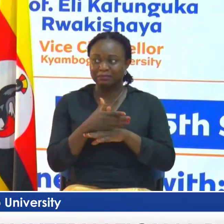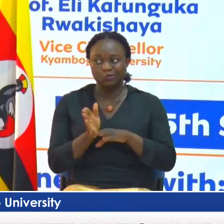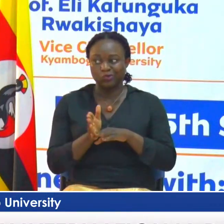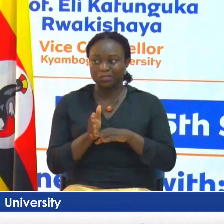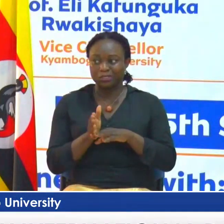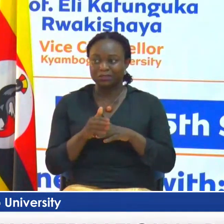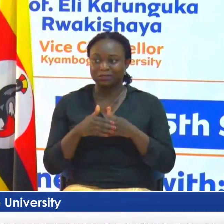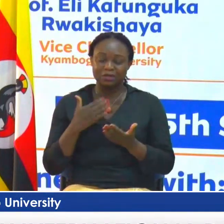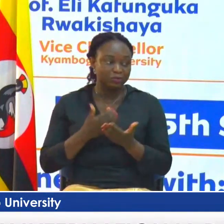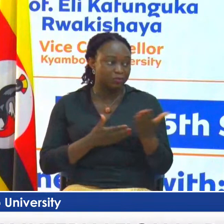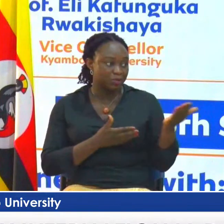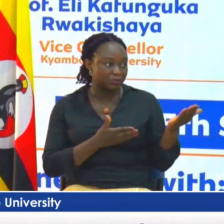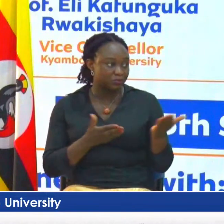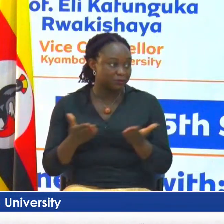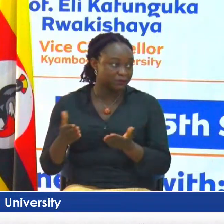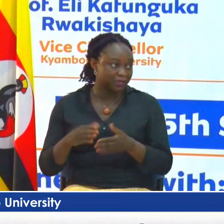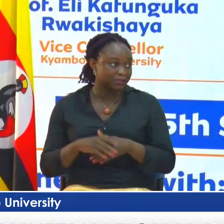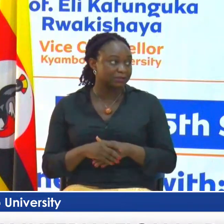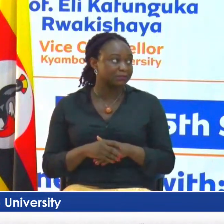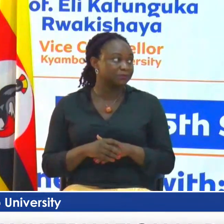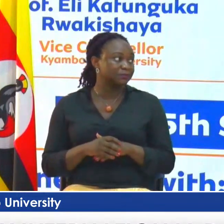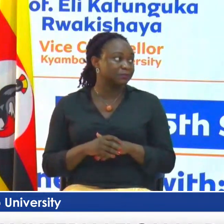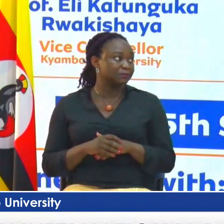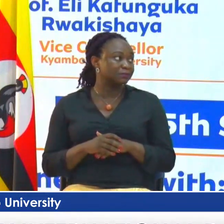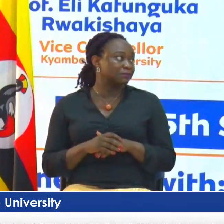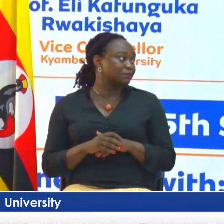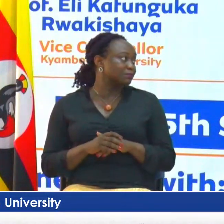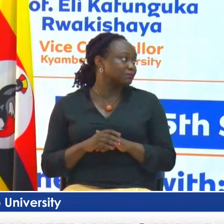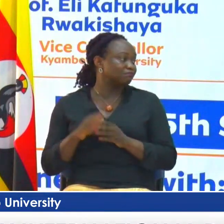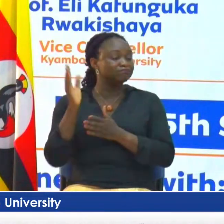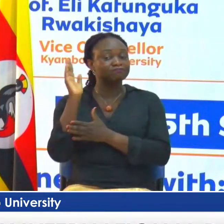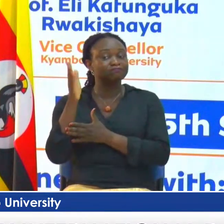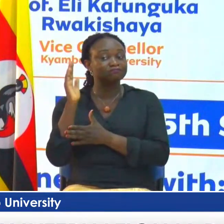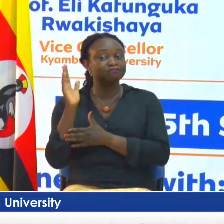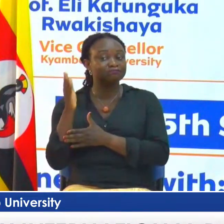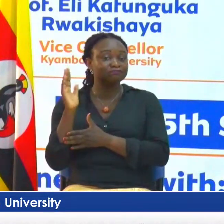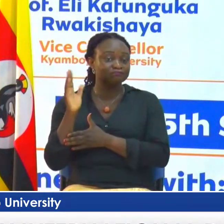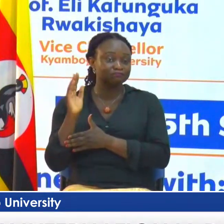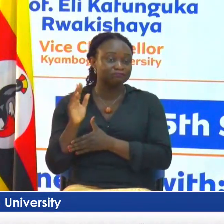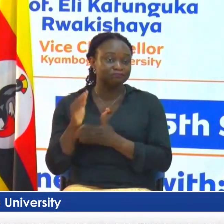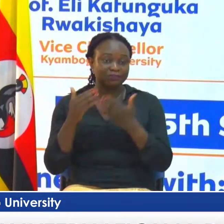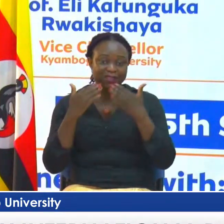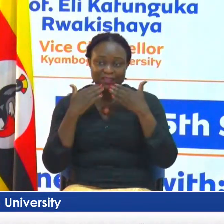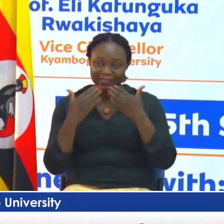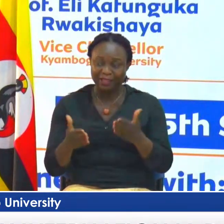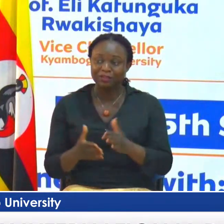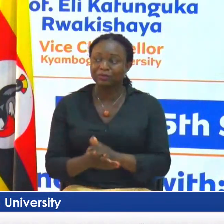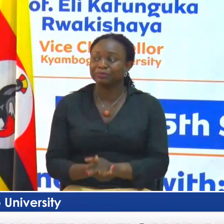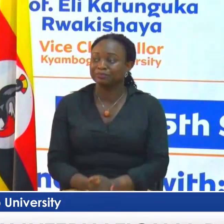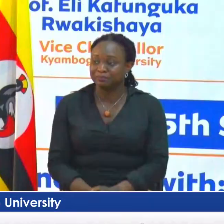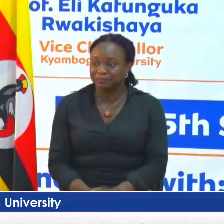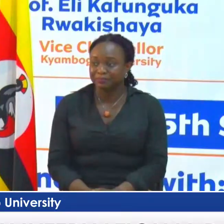invite Mr. Ezra Niwaha to come and present to us. Thank you very much.